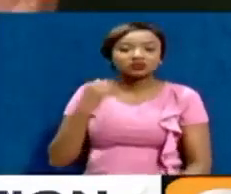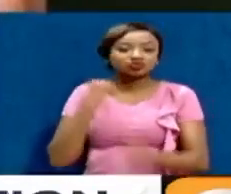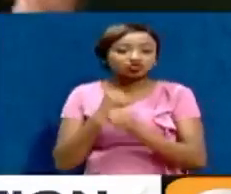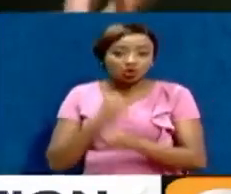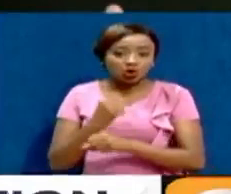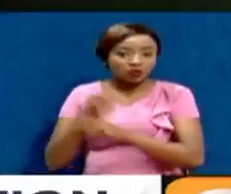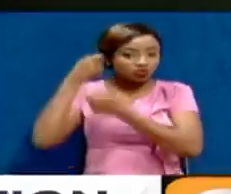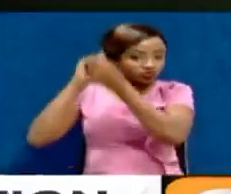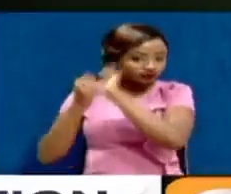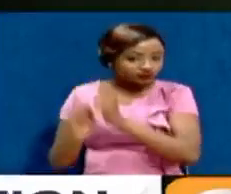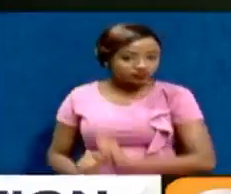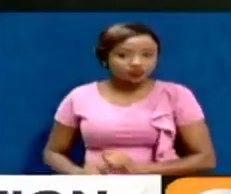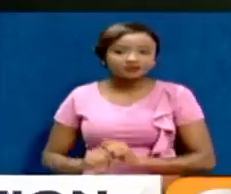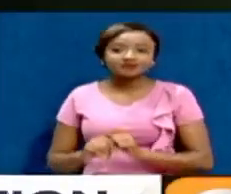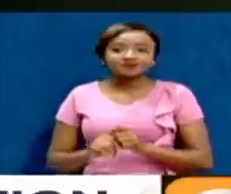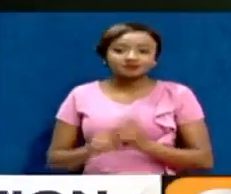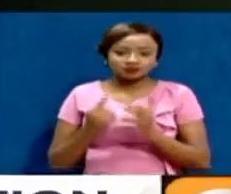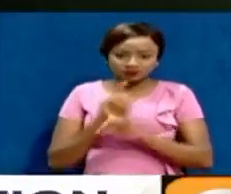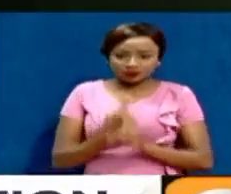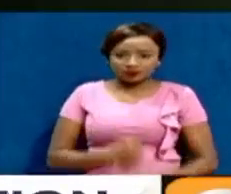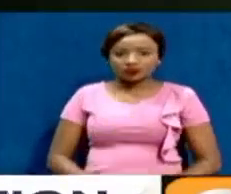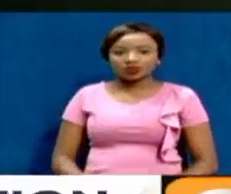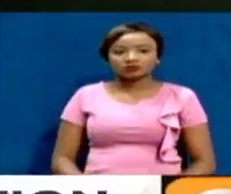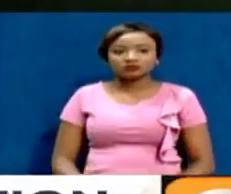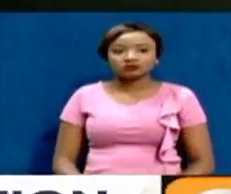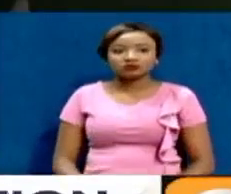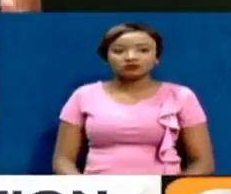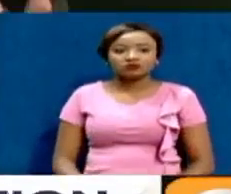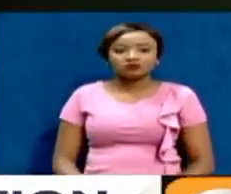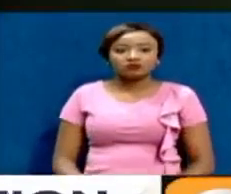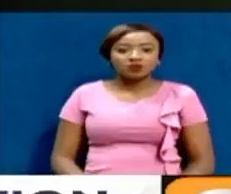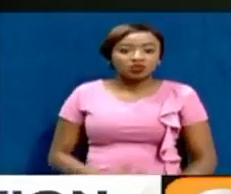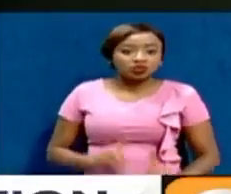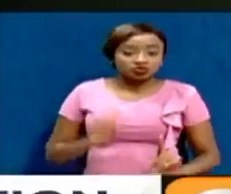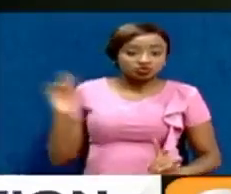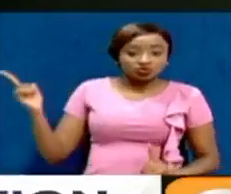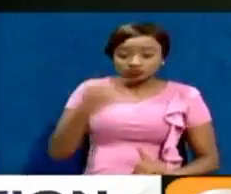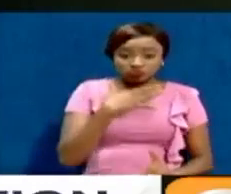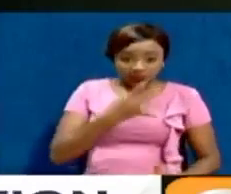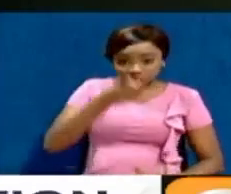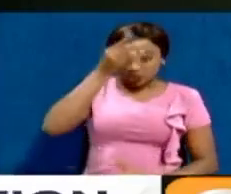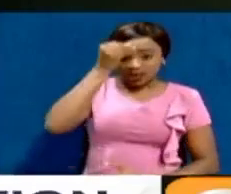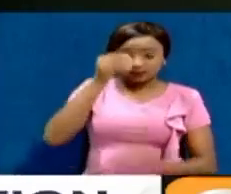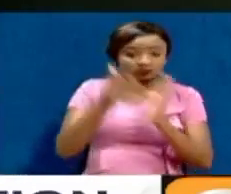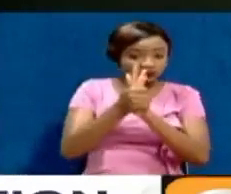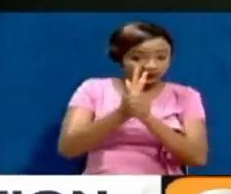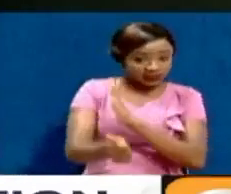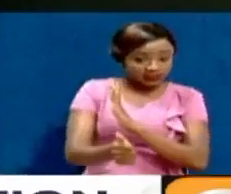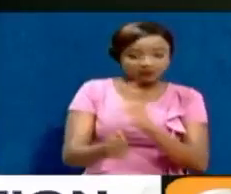ya kutengeneza nywele na mambo kama hayo. All those who want a course, and they are more